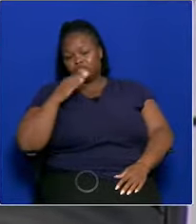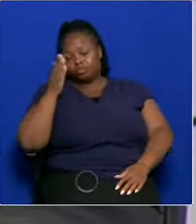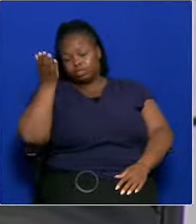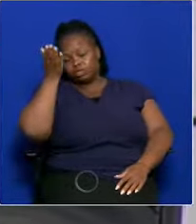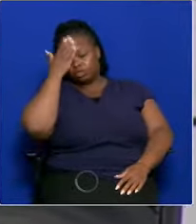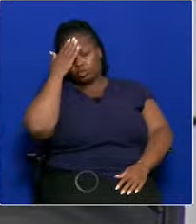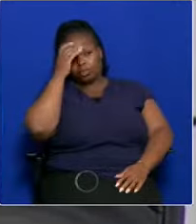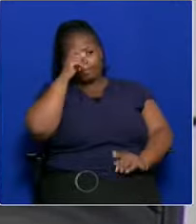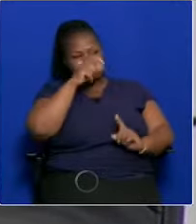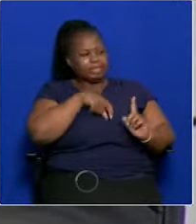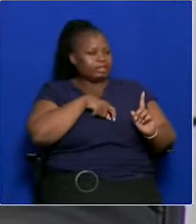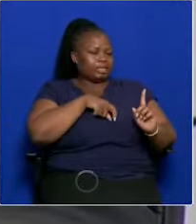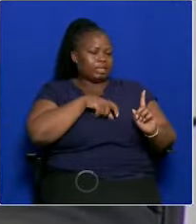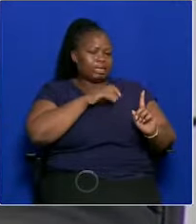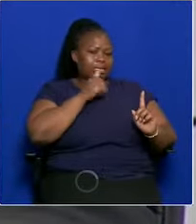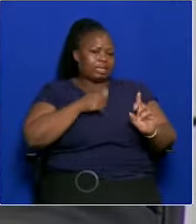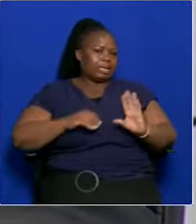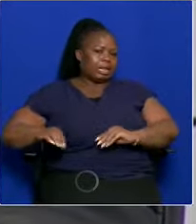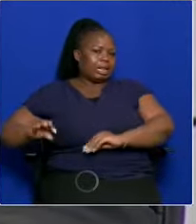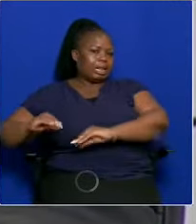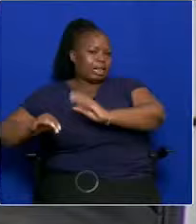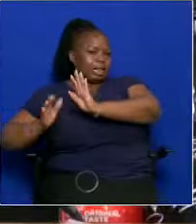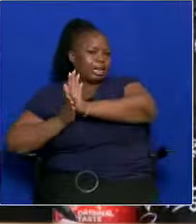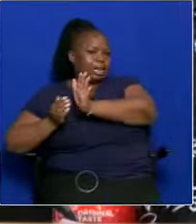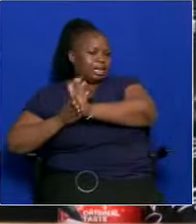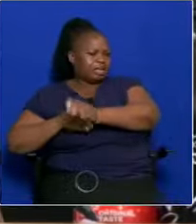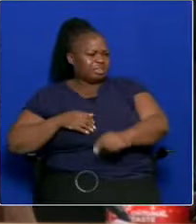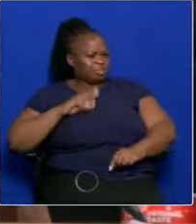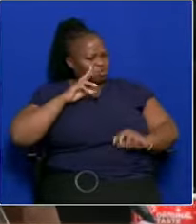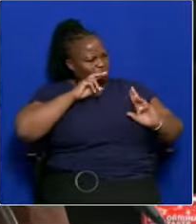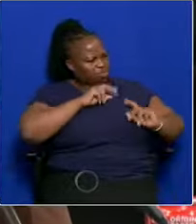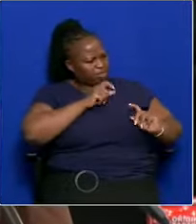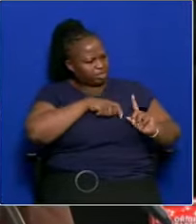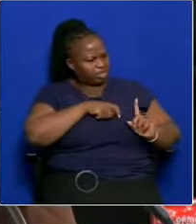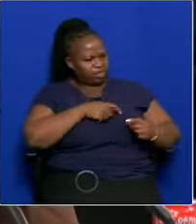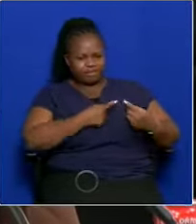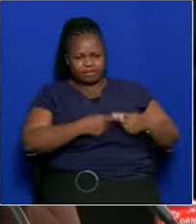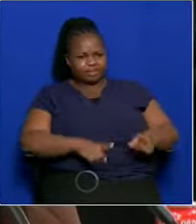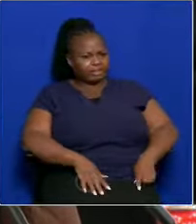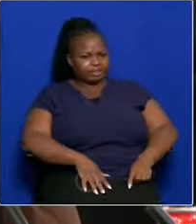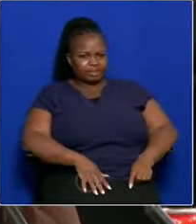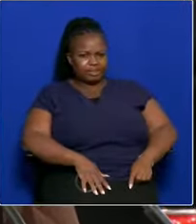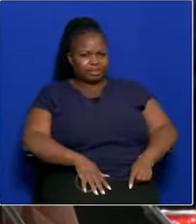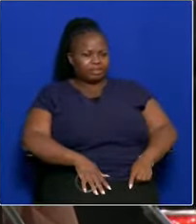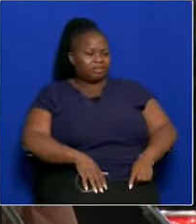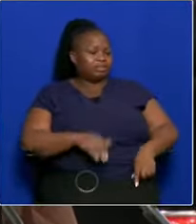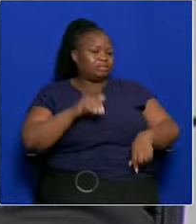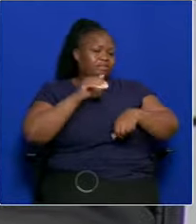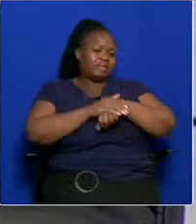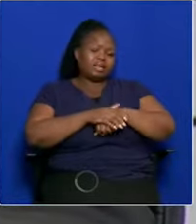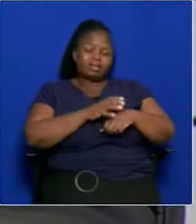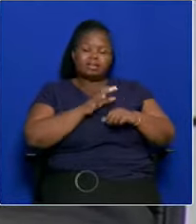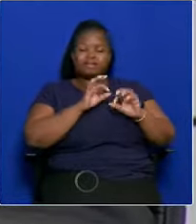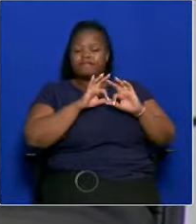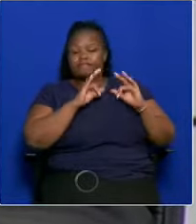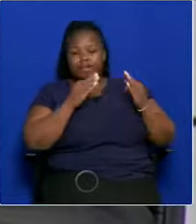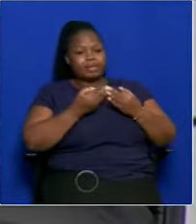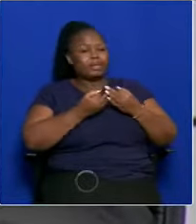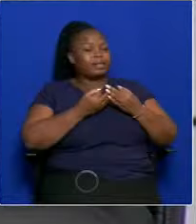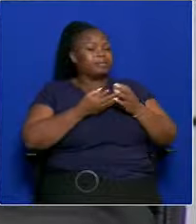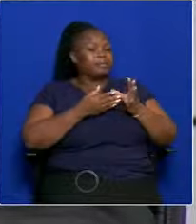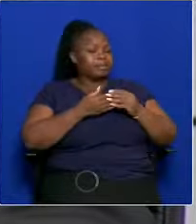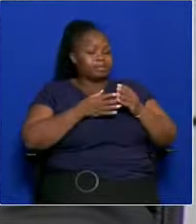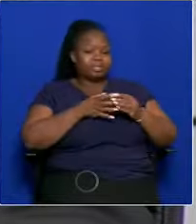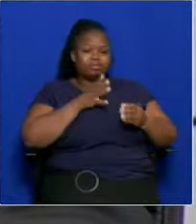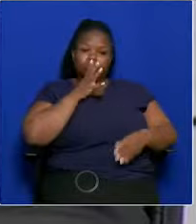is a scandal, then you go and profile a person. We are having lots of friends, lots of family members and whatsoever. There is lots of